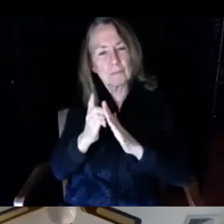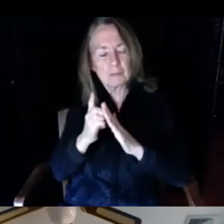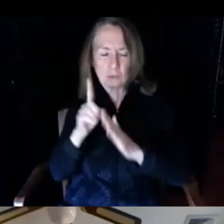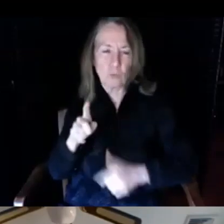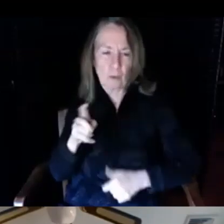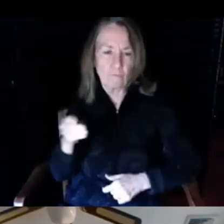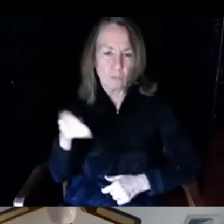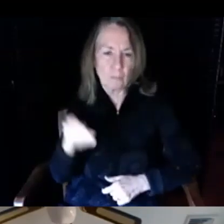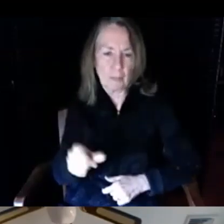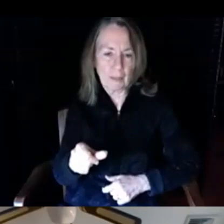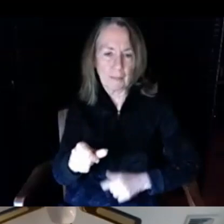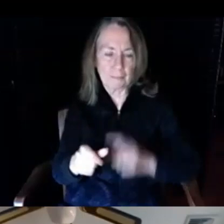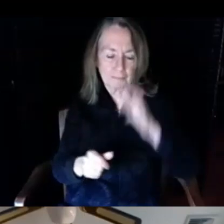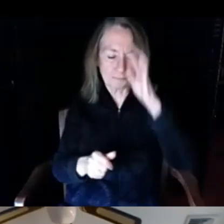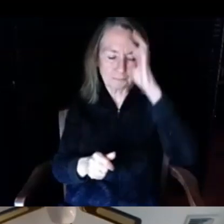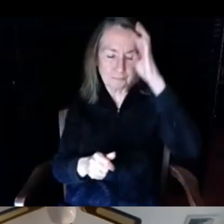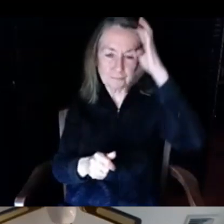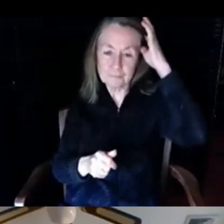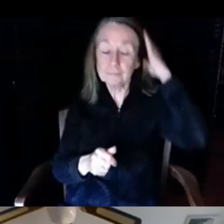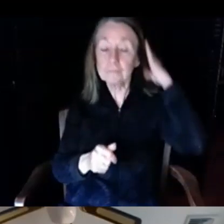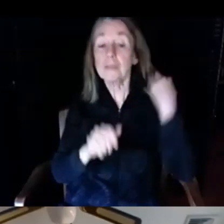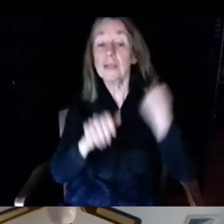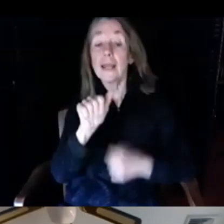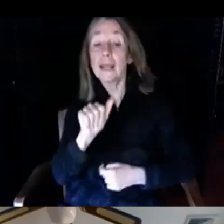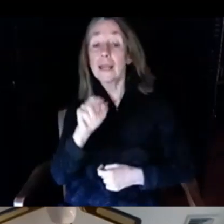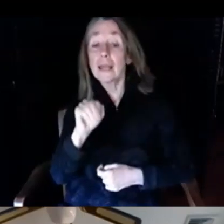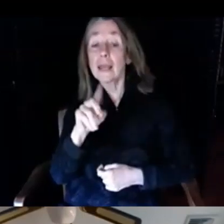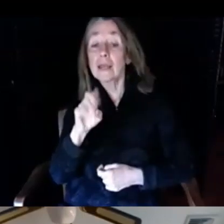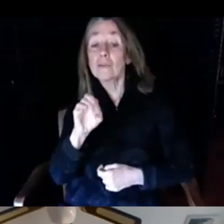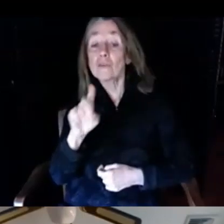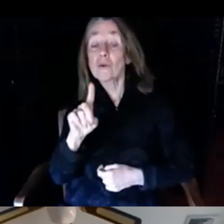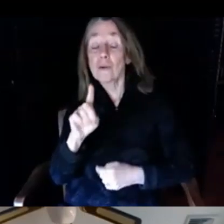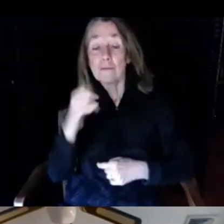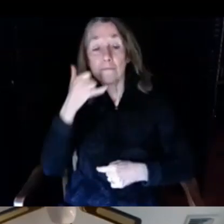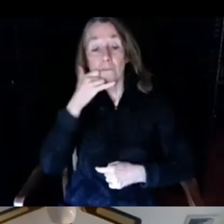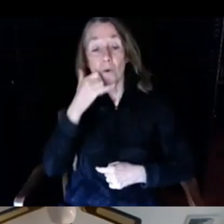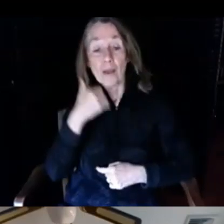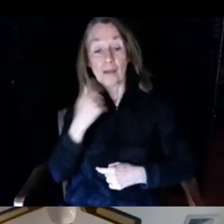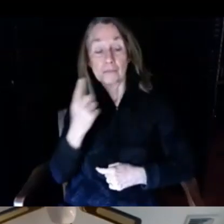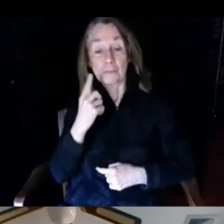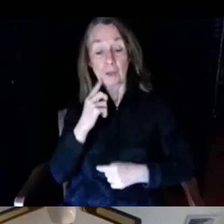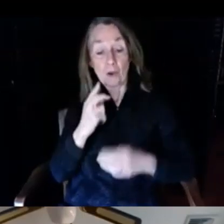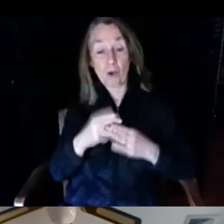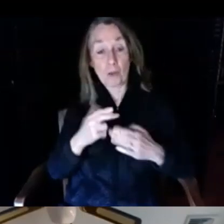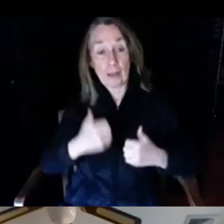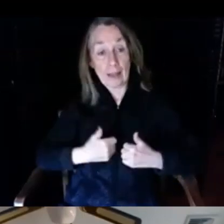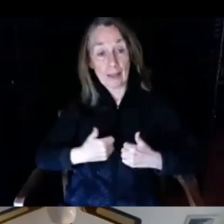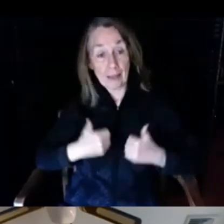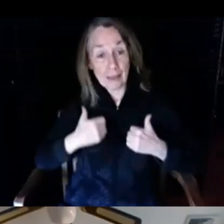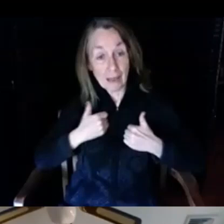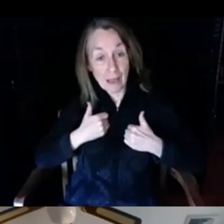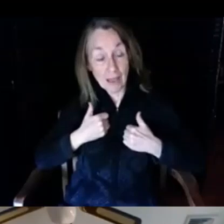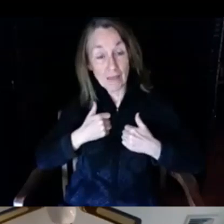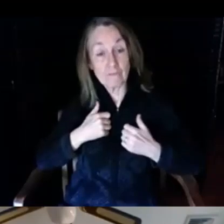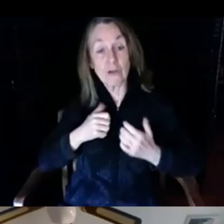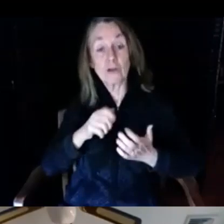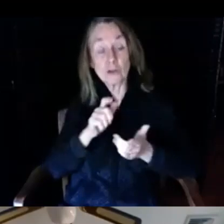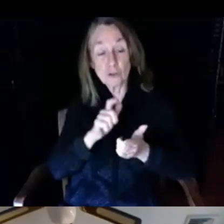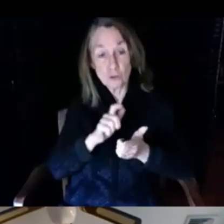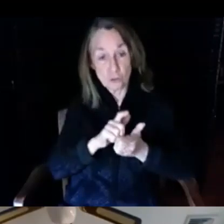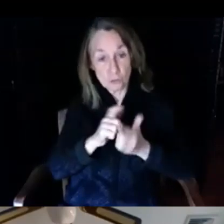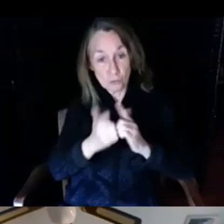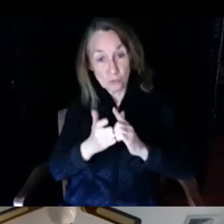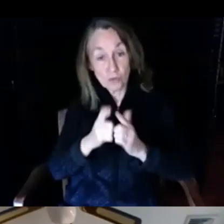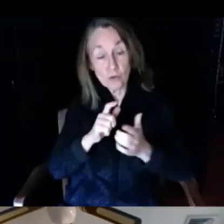What is exclusive to Android phones is called Live Transcribe that you can download, but it has to be an